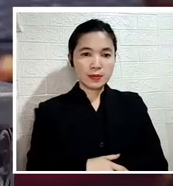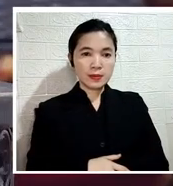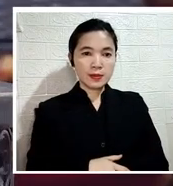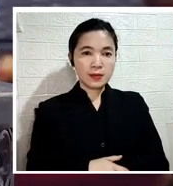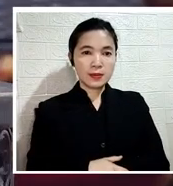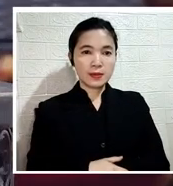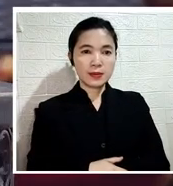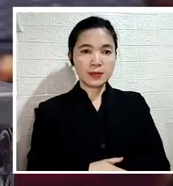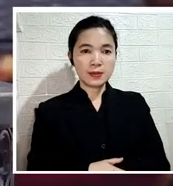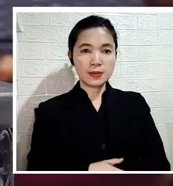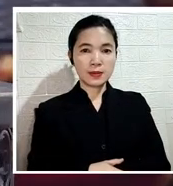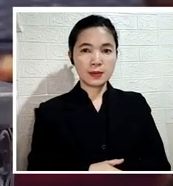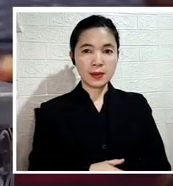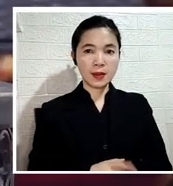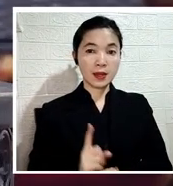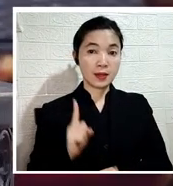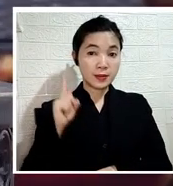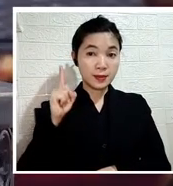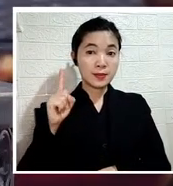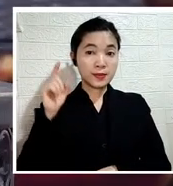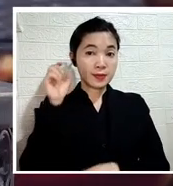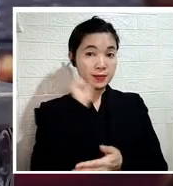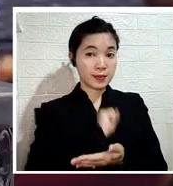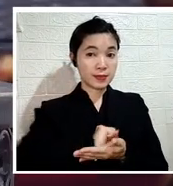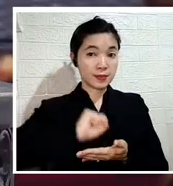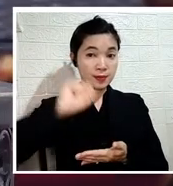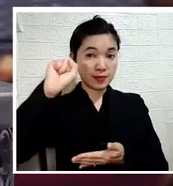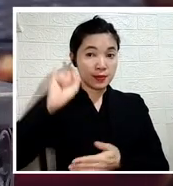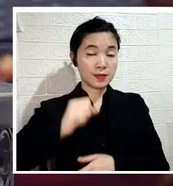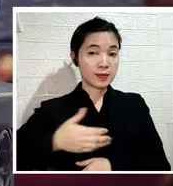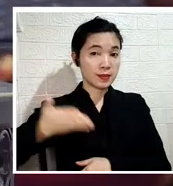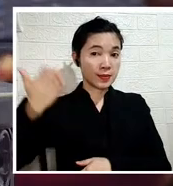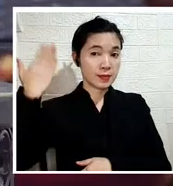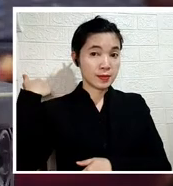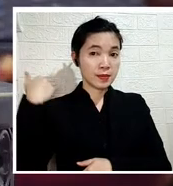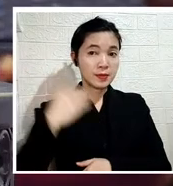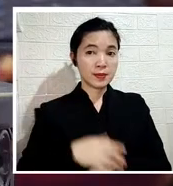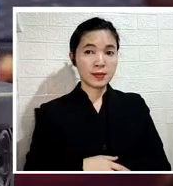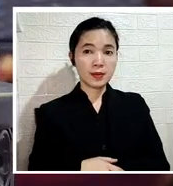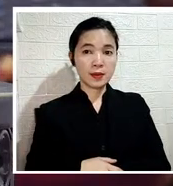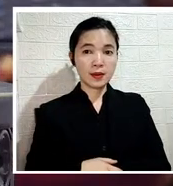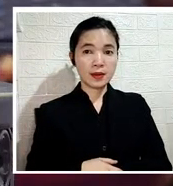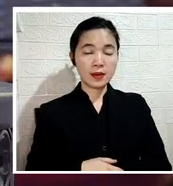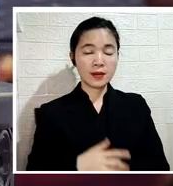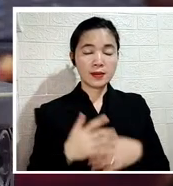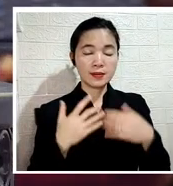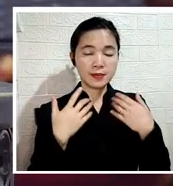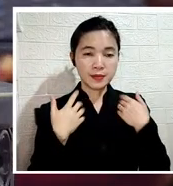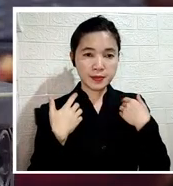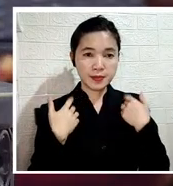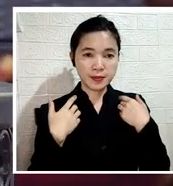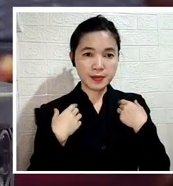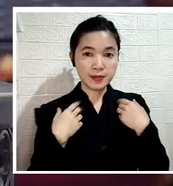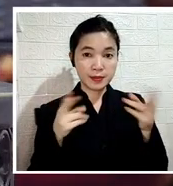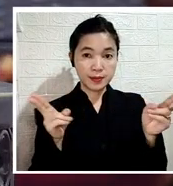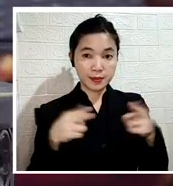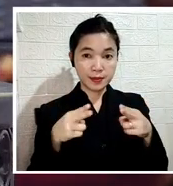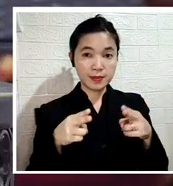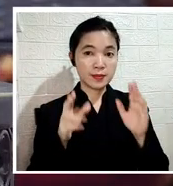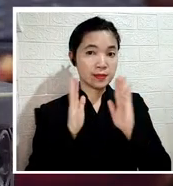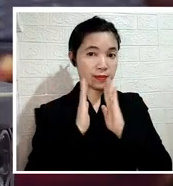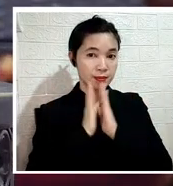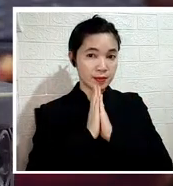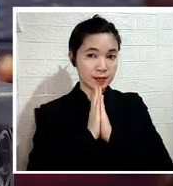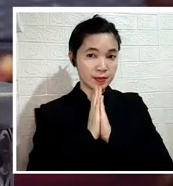When I was still in the seminary, in my initial formation, I had this short prayer. I just